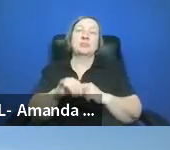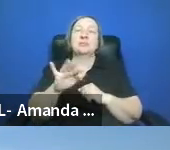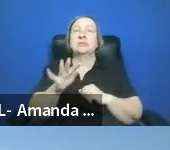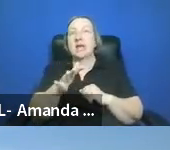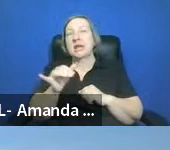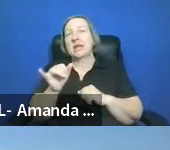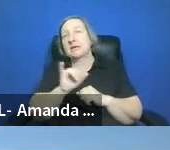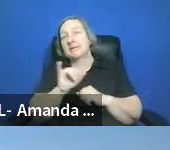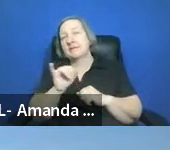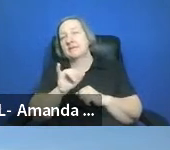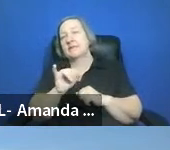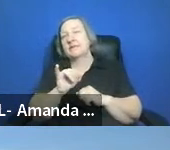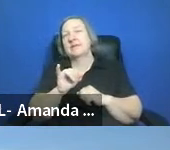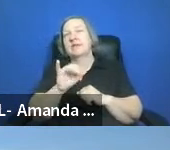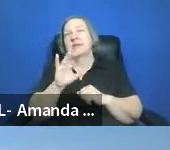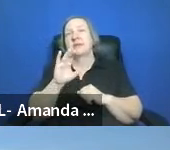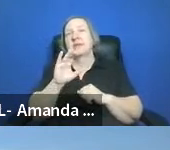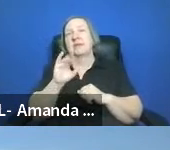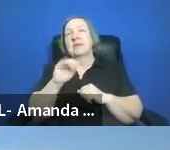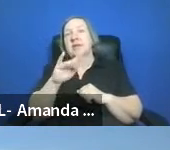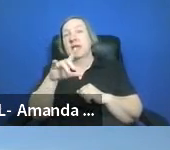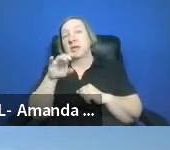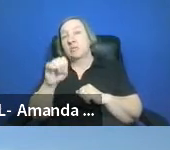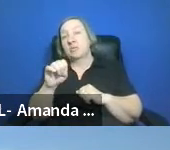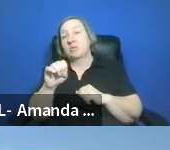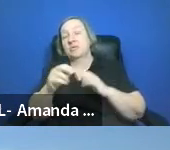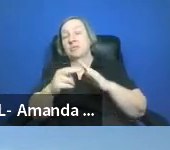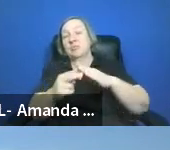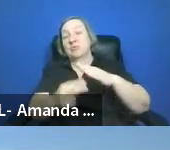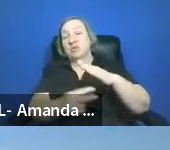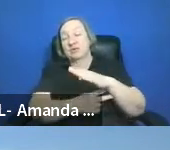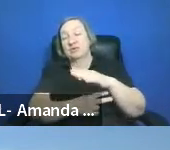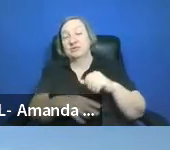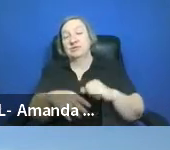a cable stayed bridge, like the